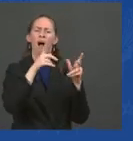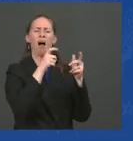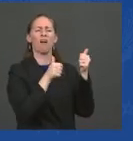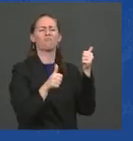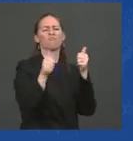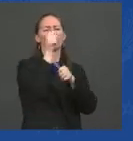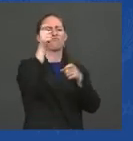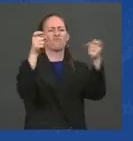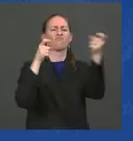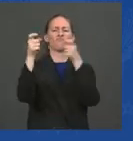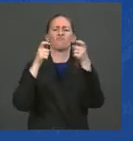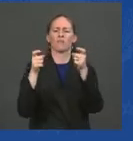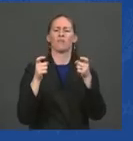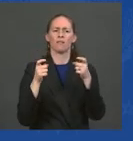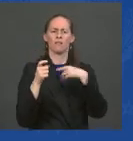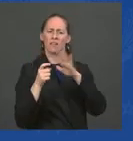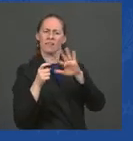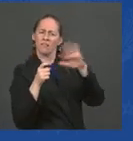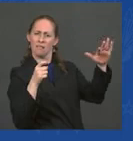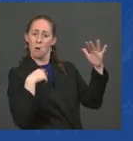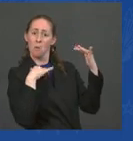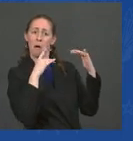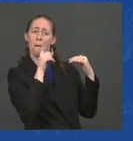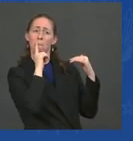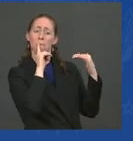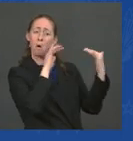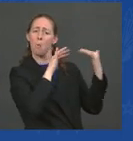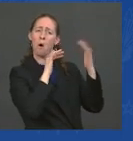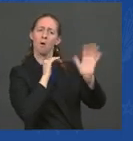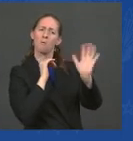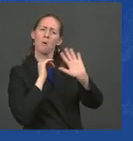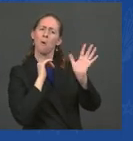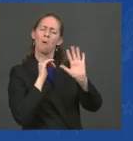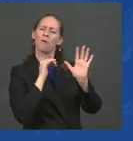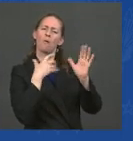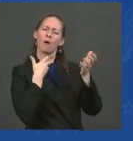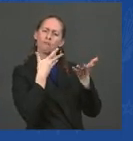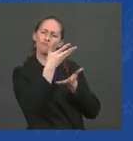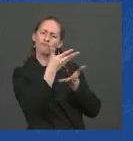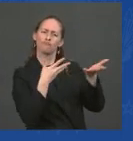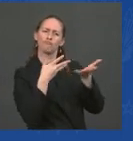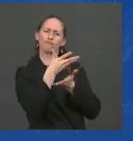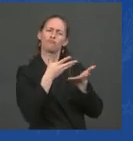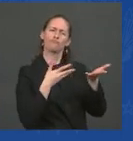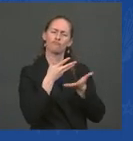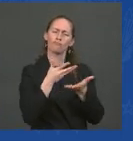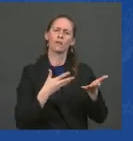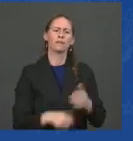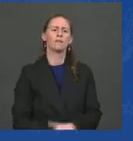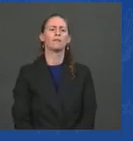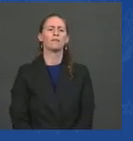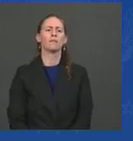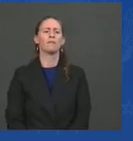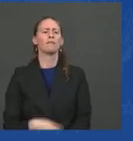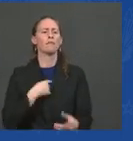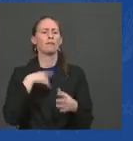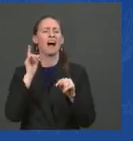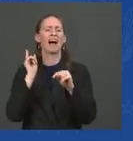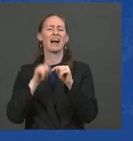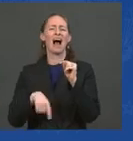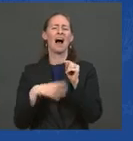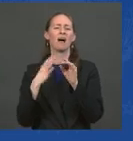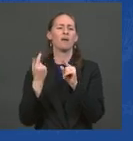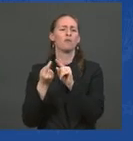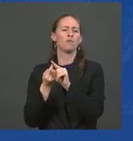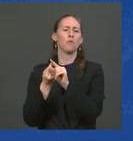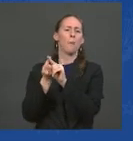war, but important words. We can't return to a world where might is right and strong